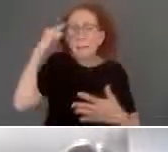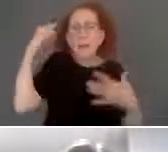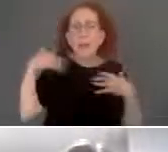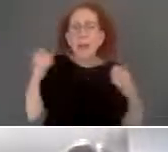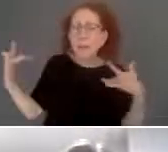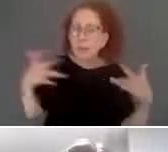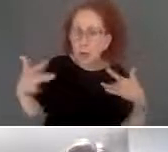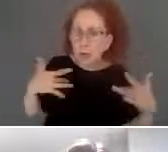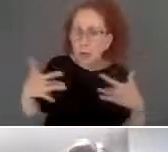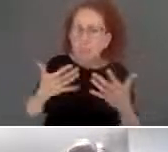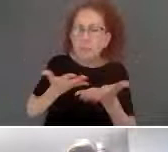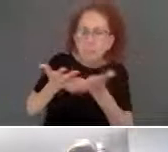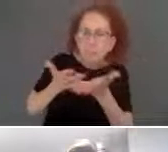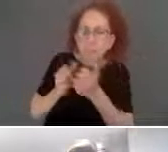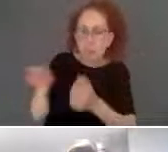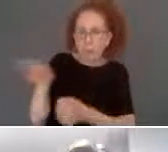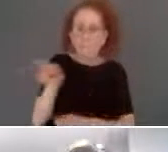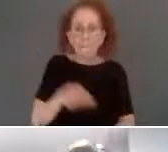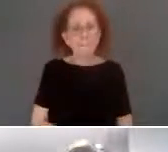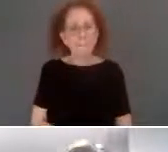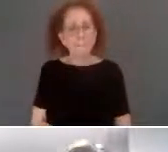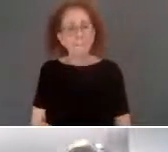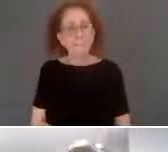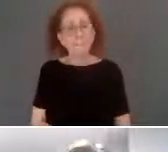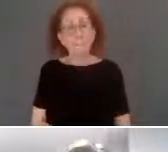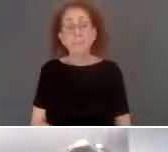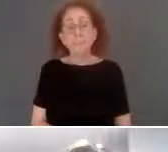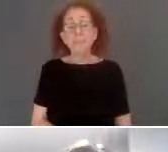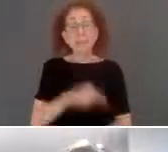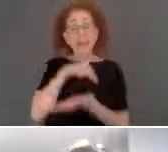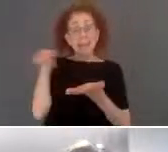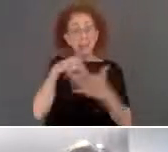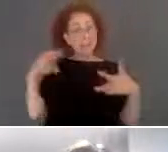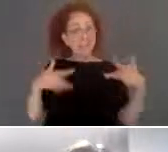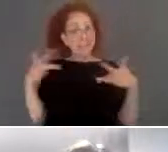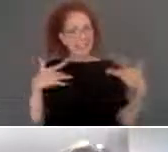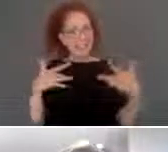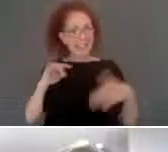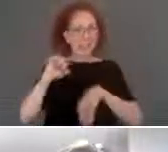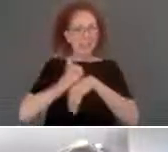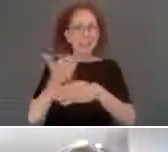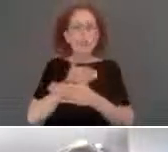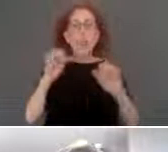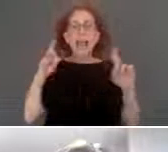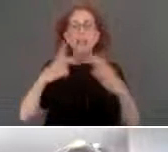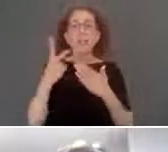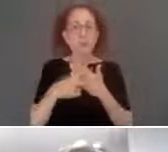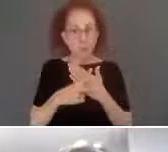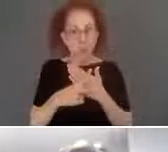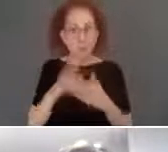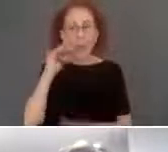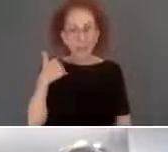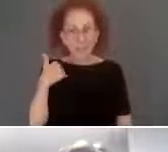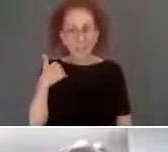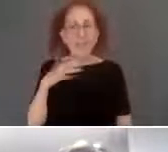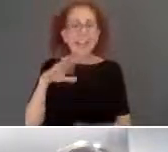the guests might be experiencing. And this week, we're excited to launch our educational programming, which